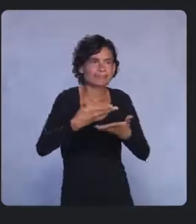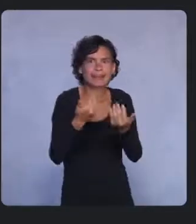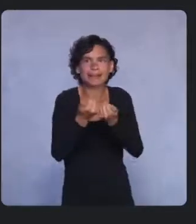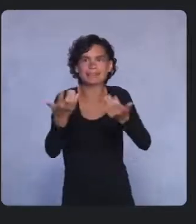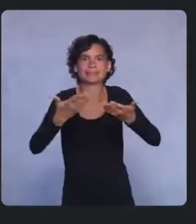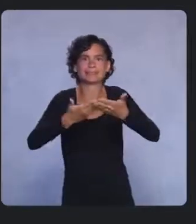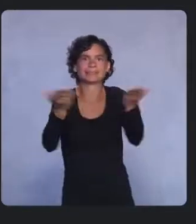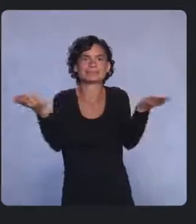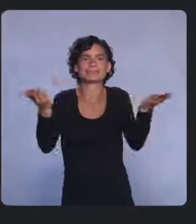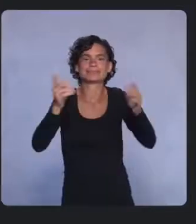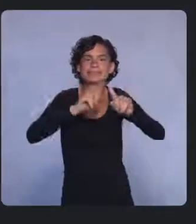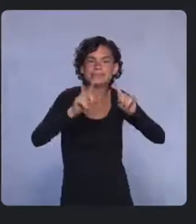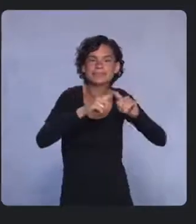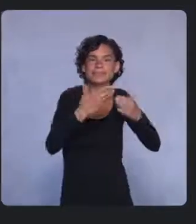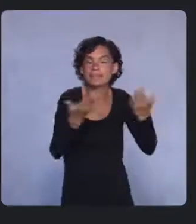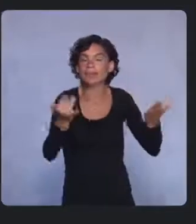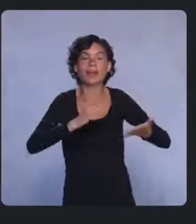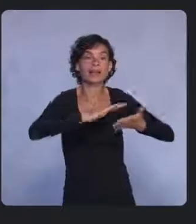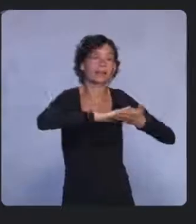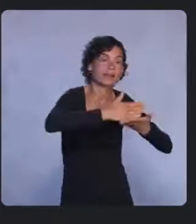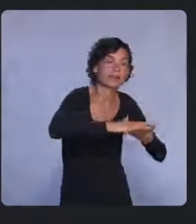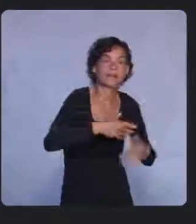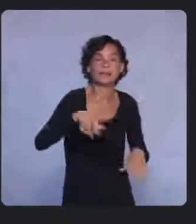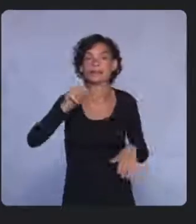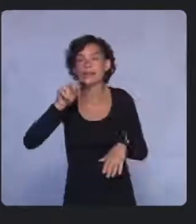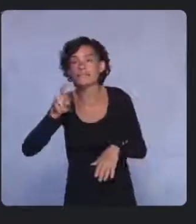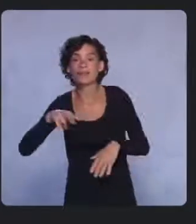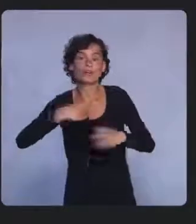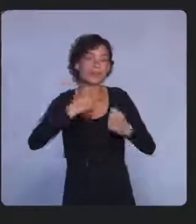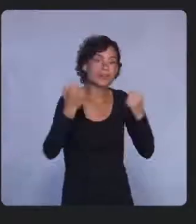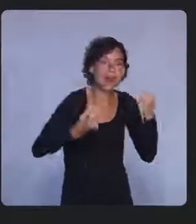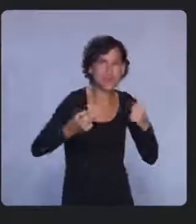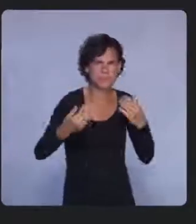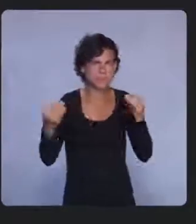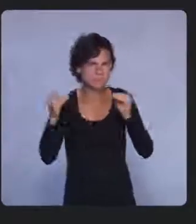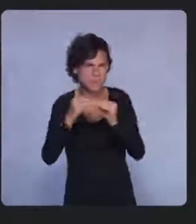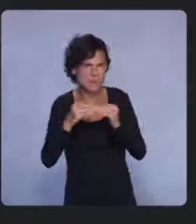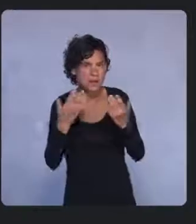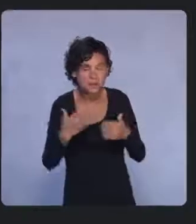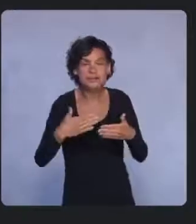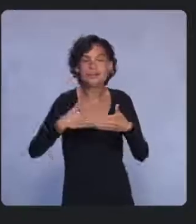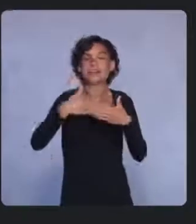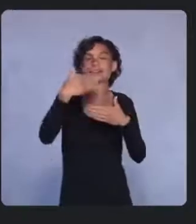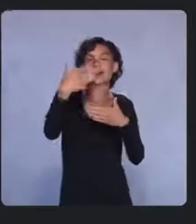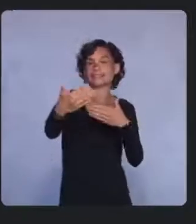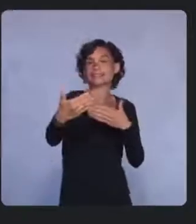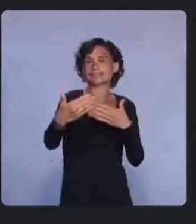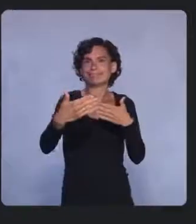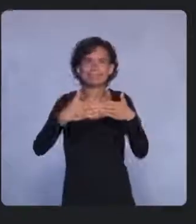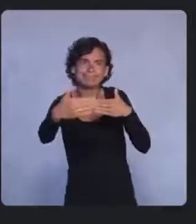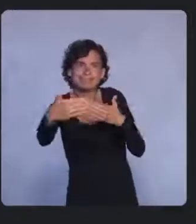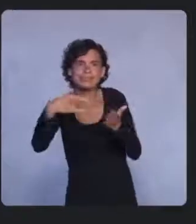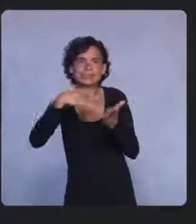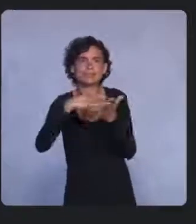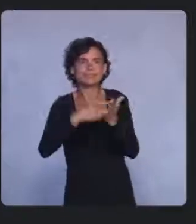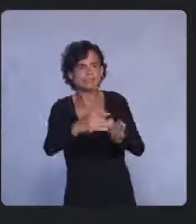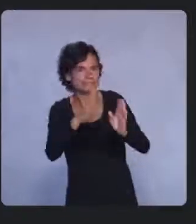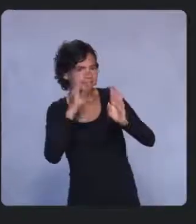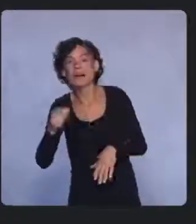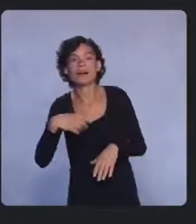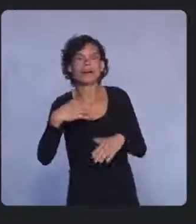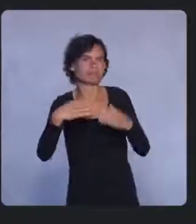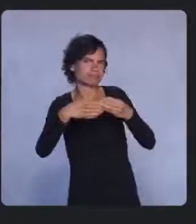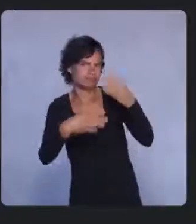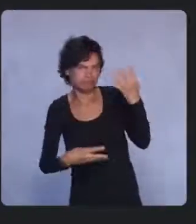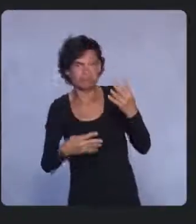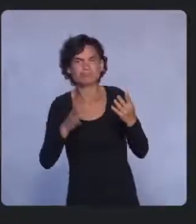basis. Laptops, TVs, cars, and more. This next chapter of Android is focused on delightful and helpful